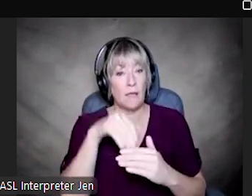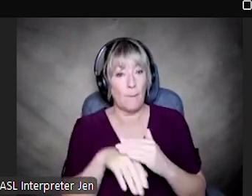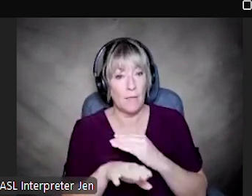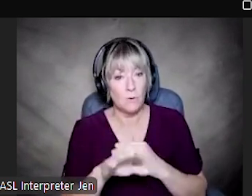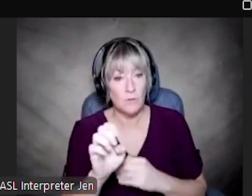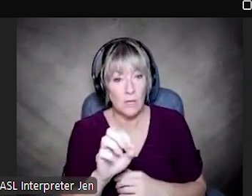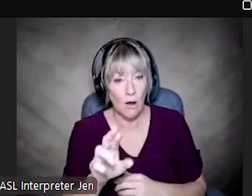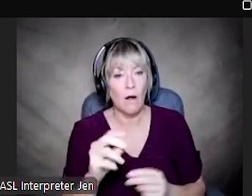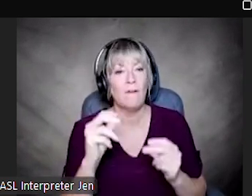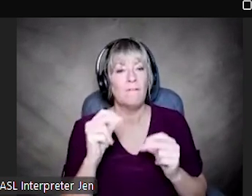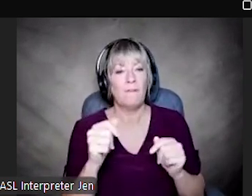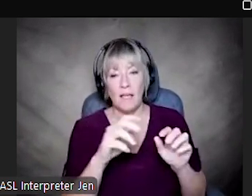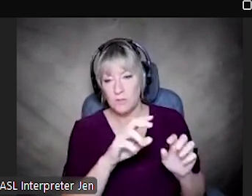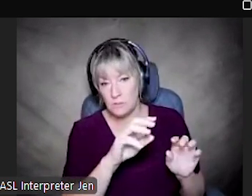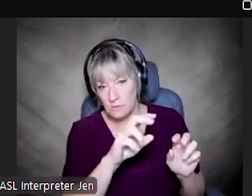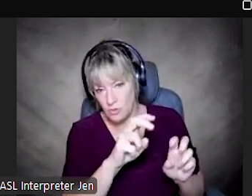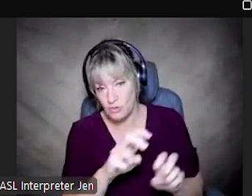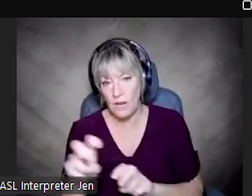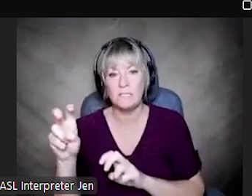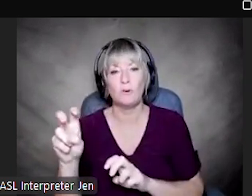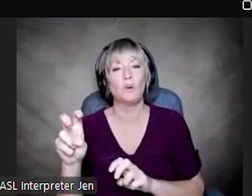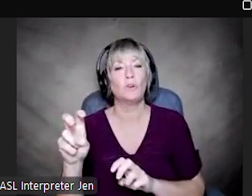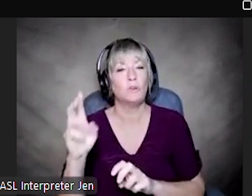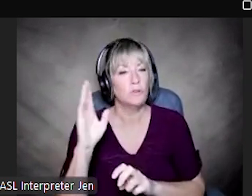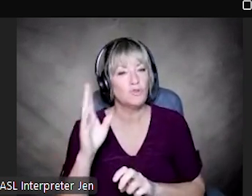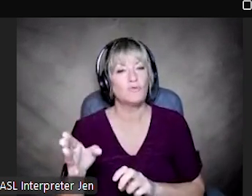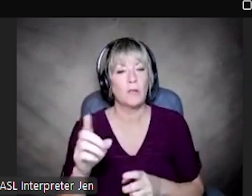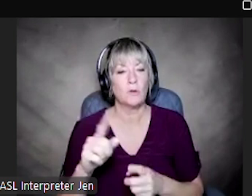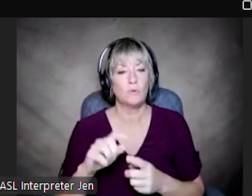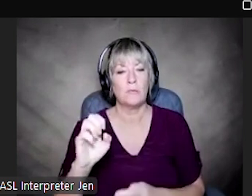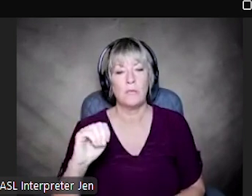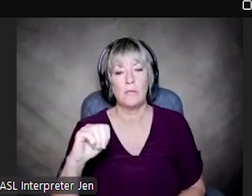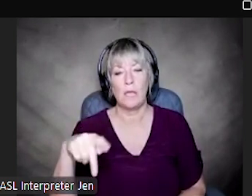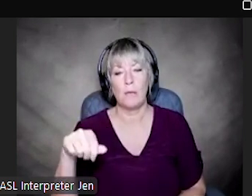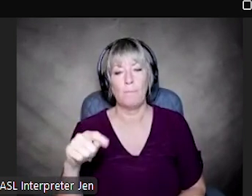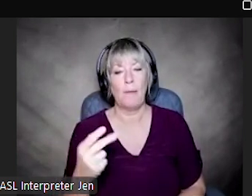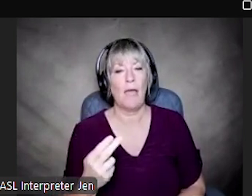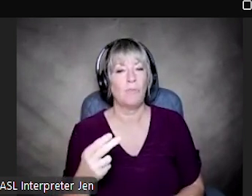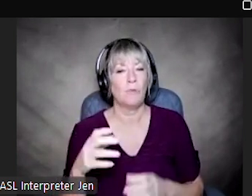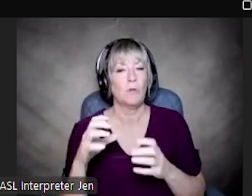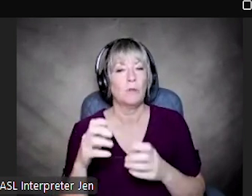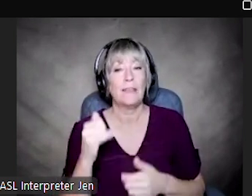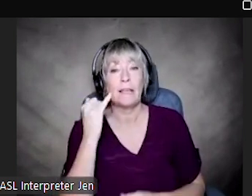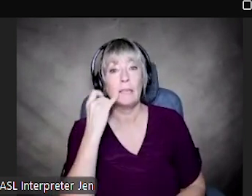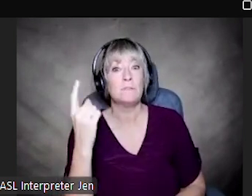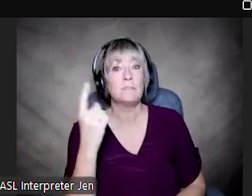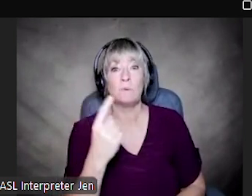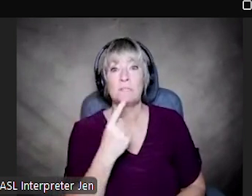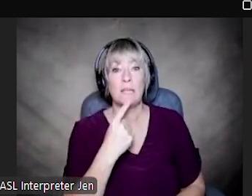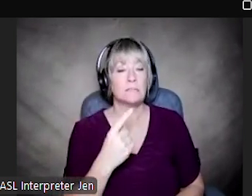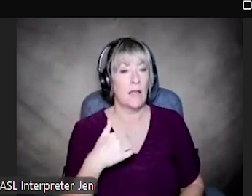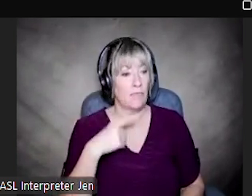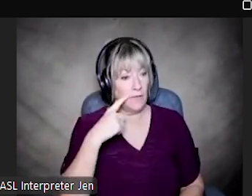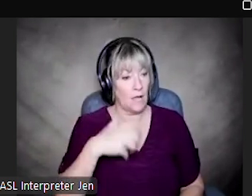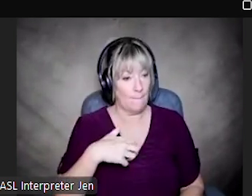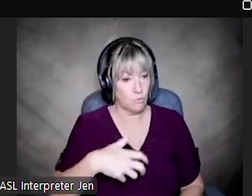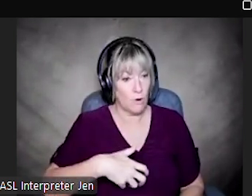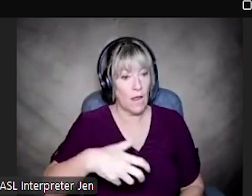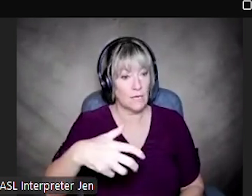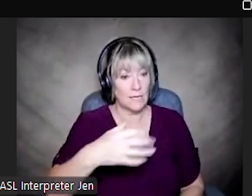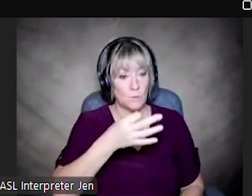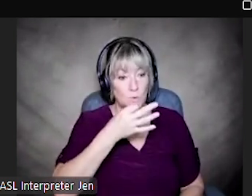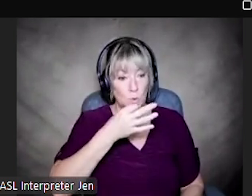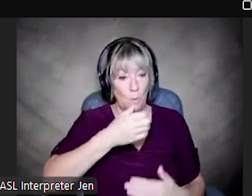can be quickly moved there from the ER right into the empath unit. Just like if somebody came into the ER and said, I think I'm pregnant and about to